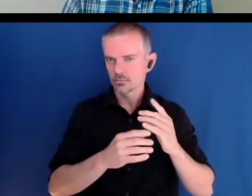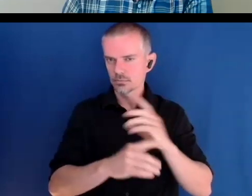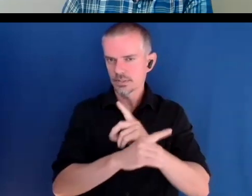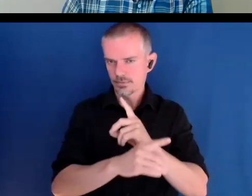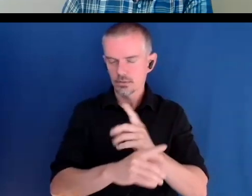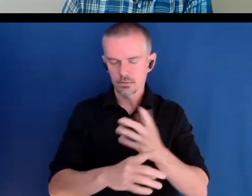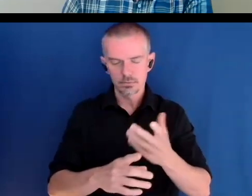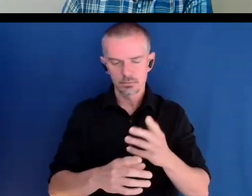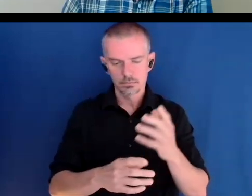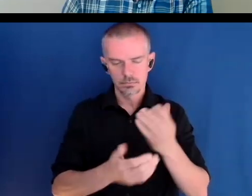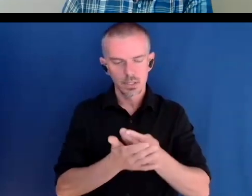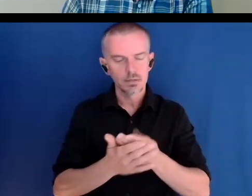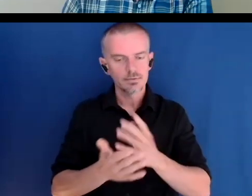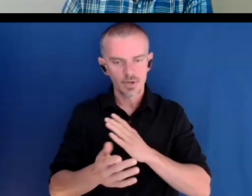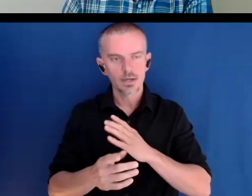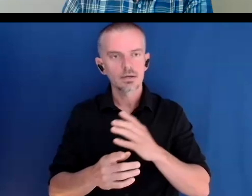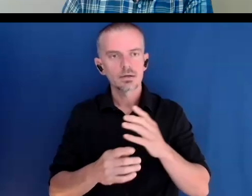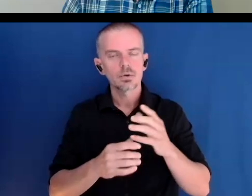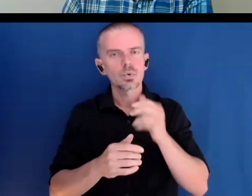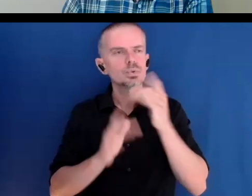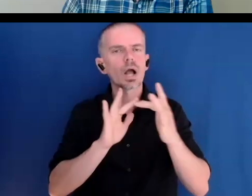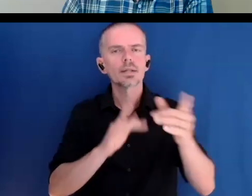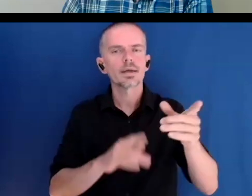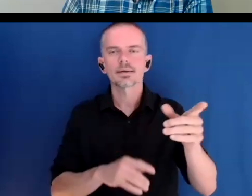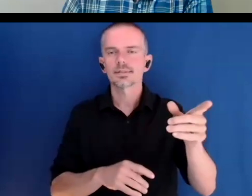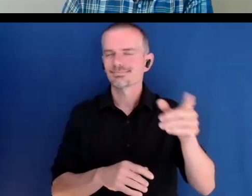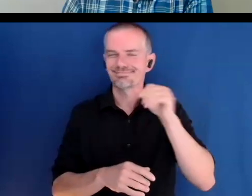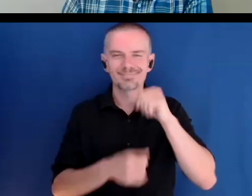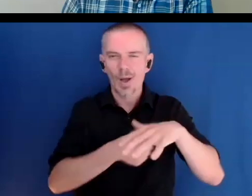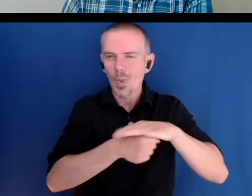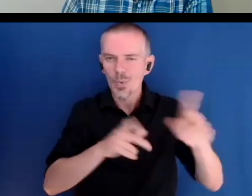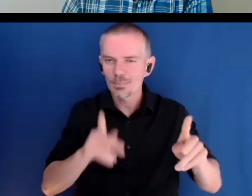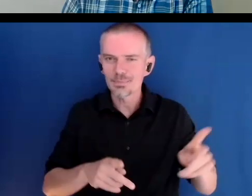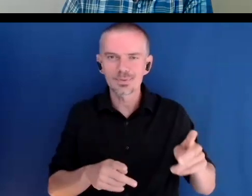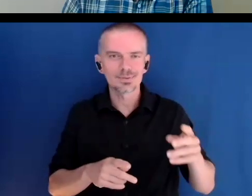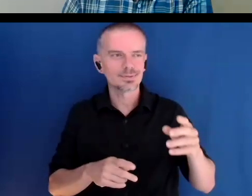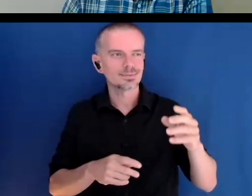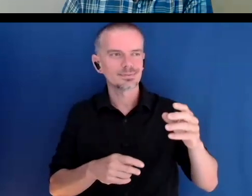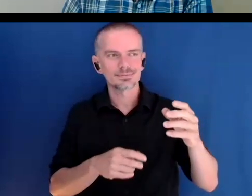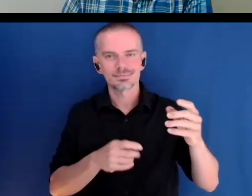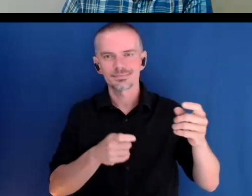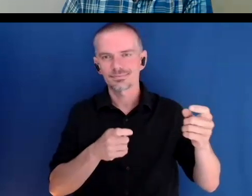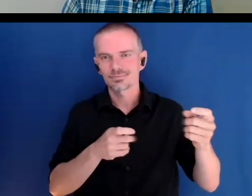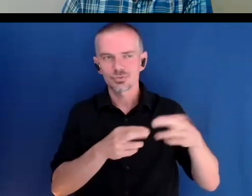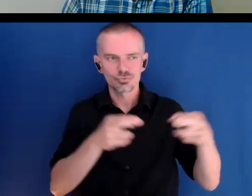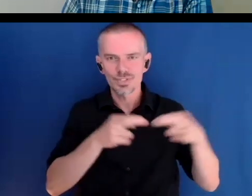local partners and aren't your local grants and agreements or regional or province grants and agreements staff. And